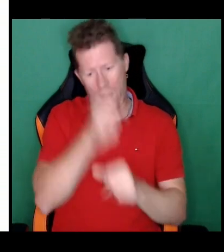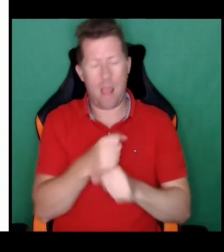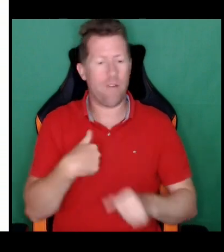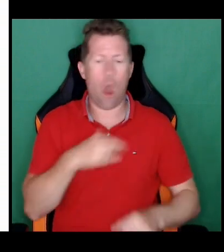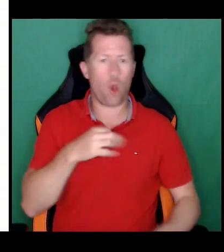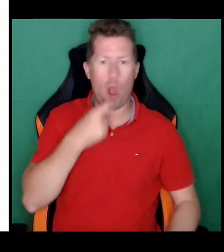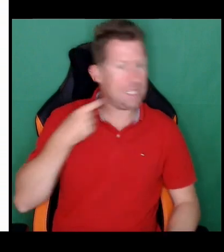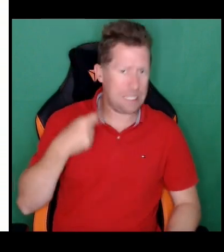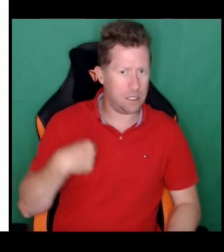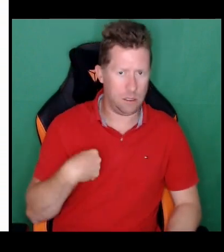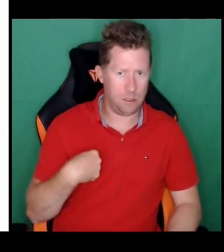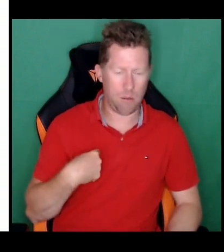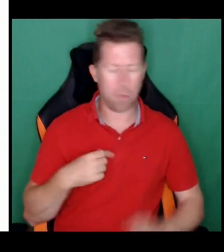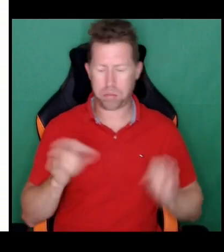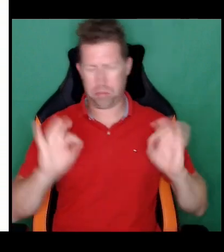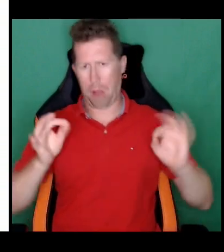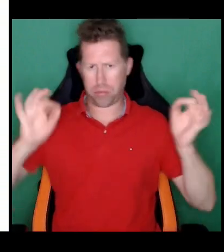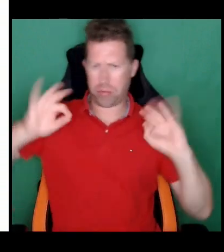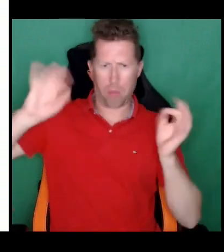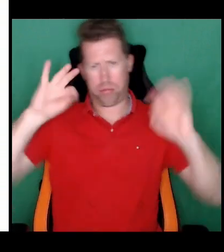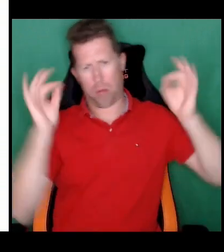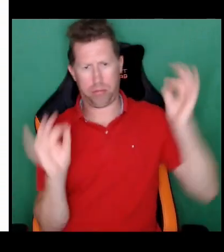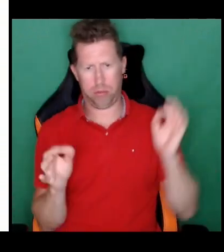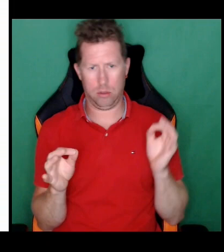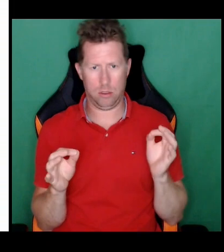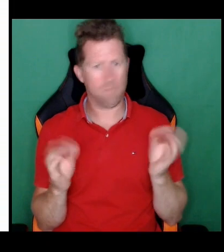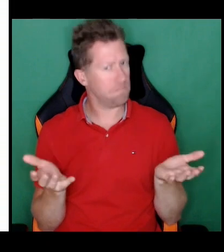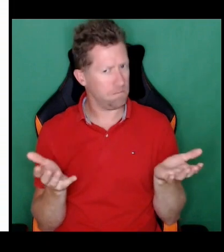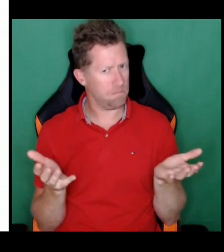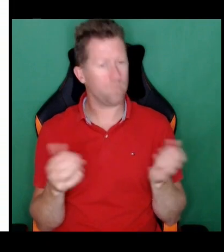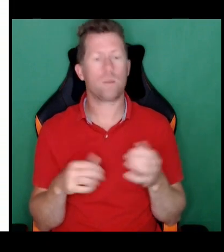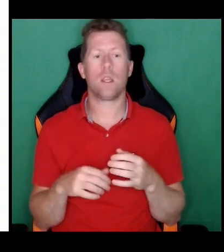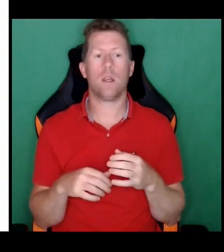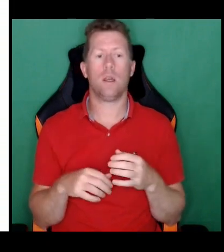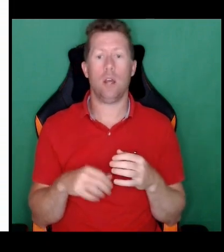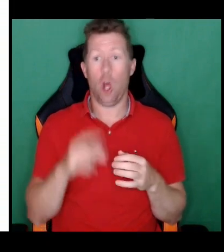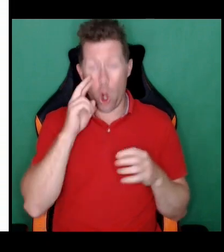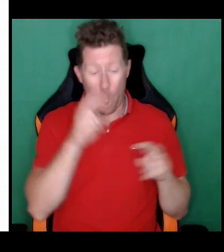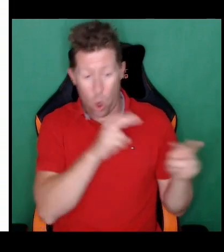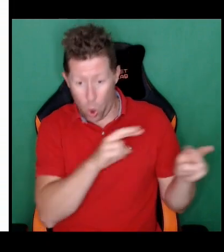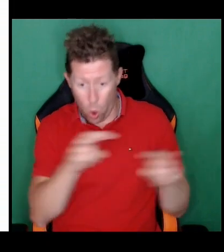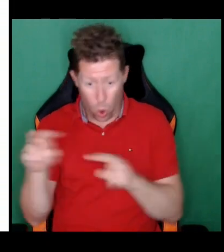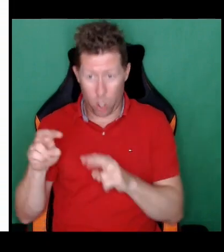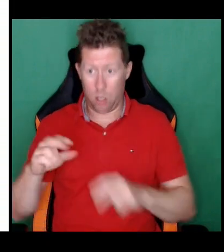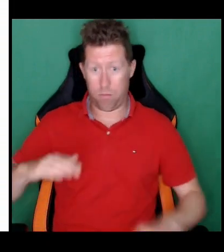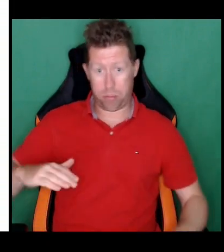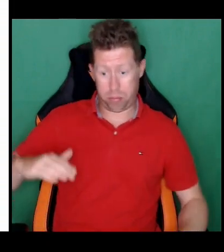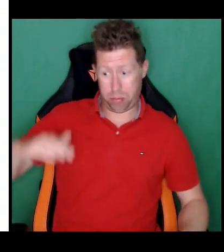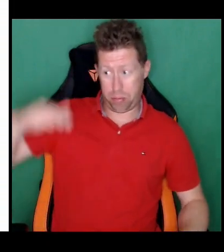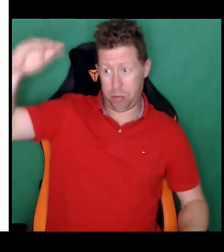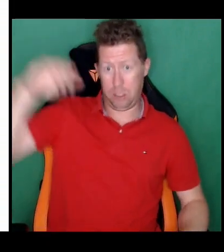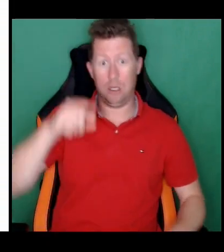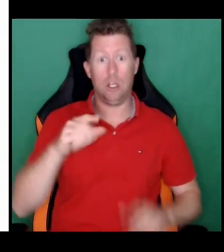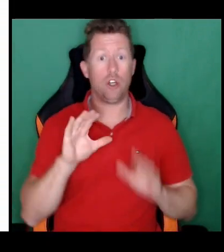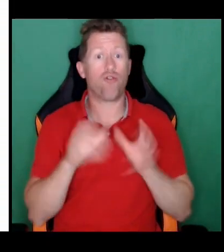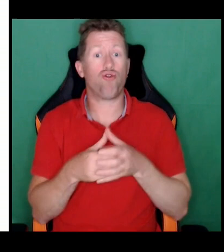to vaping, that they are nowhere near addiction. Following the demographic patterns, this group indexes